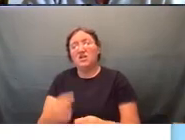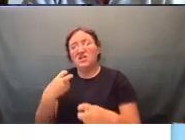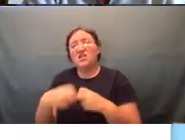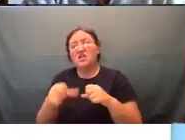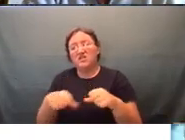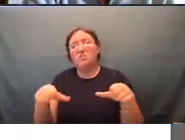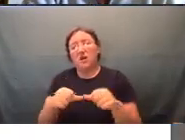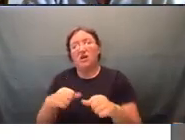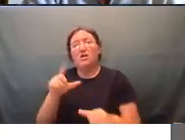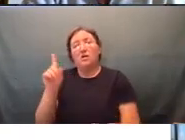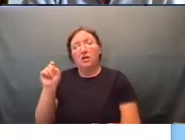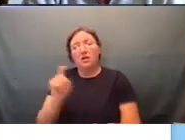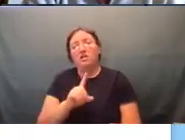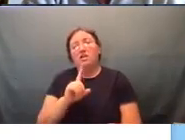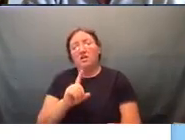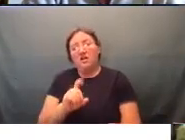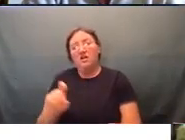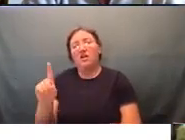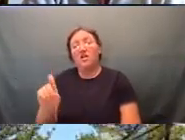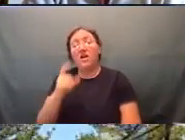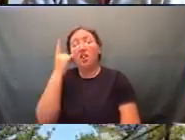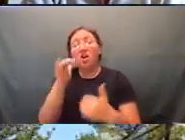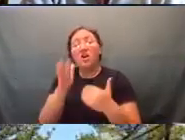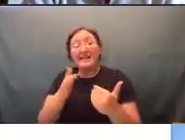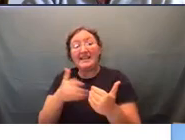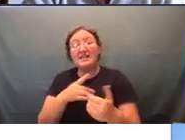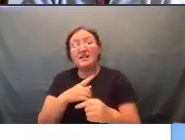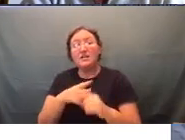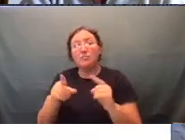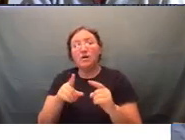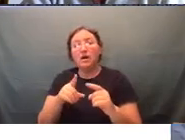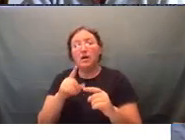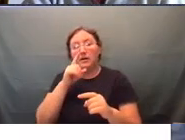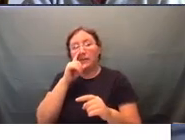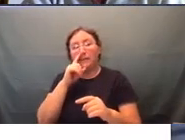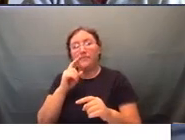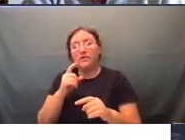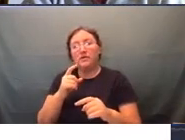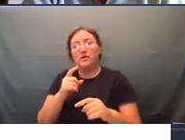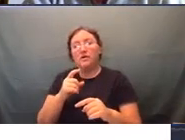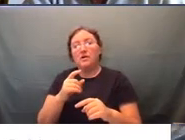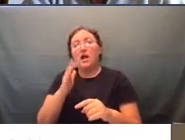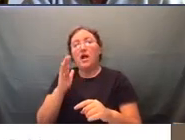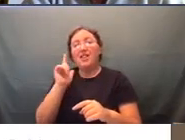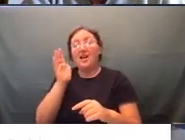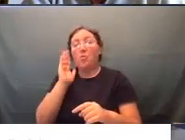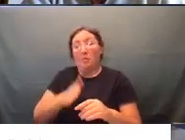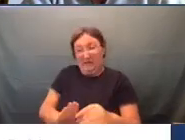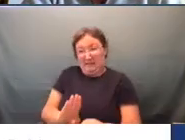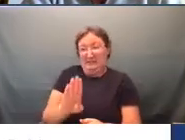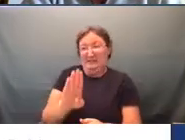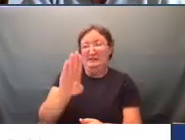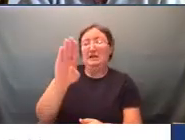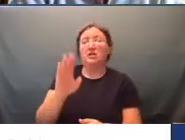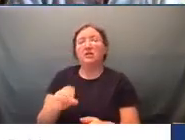as we're just walking through. It looks easy, but it's also going to get ridiculously steep. And again,